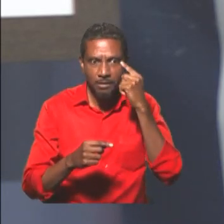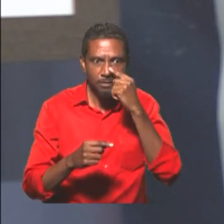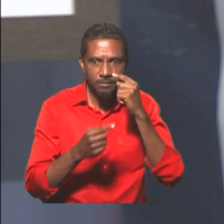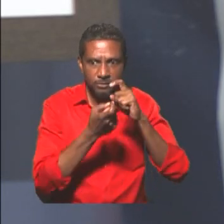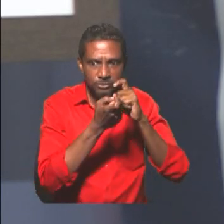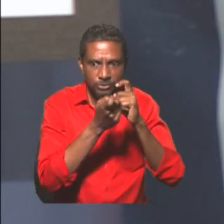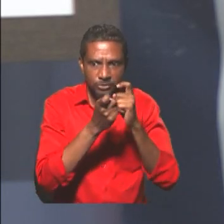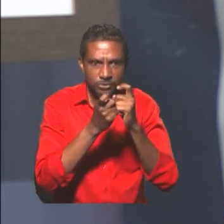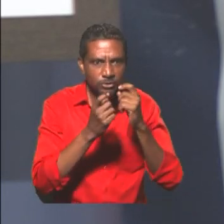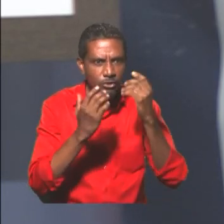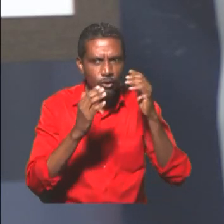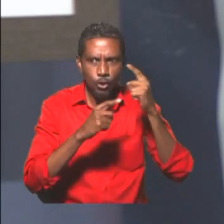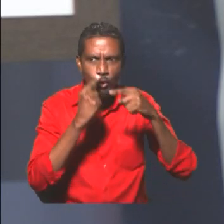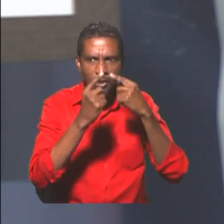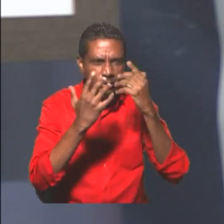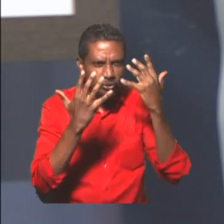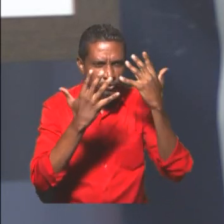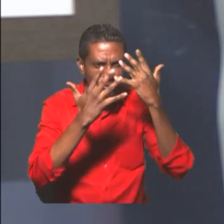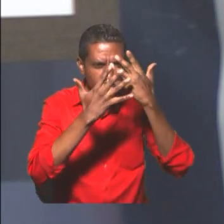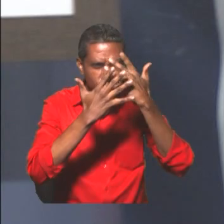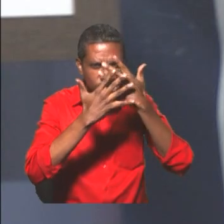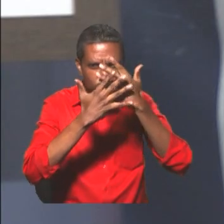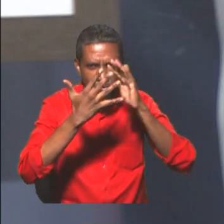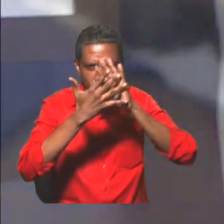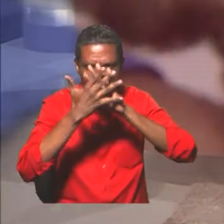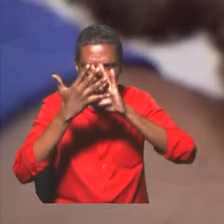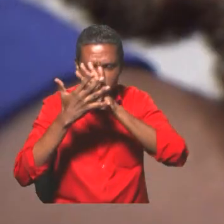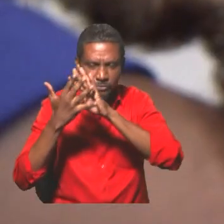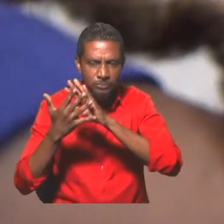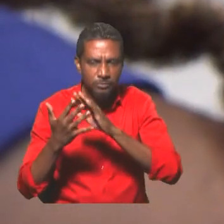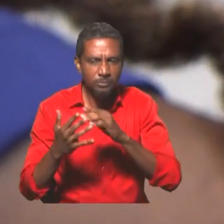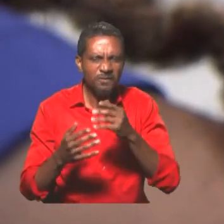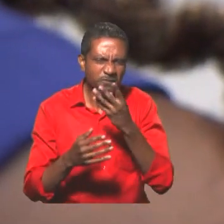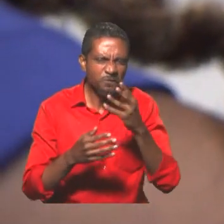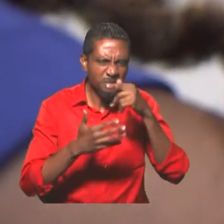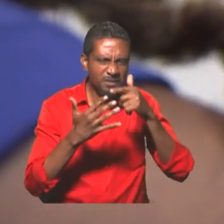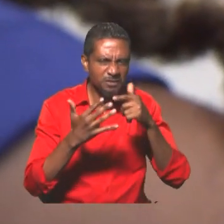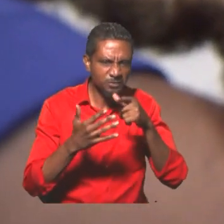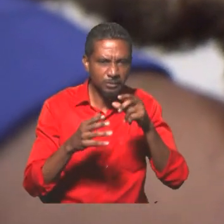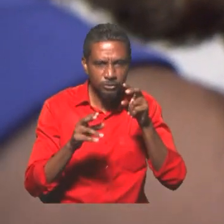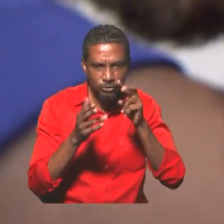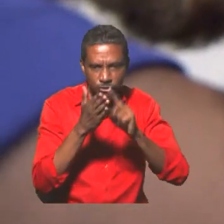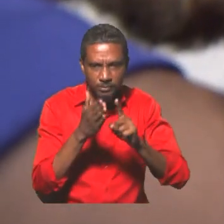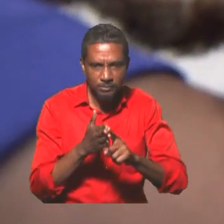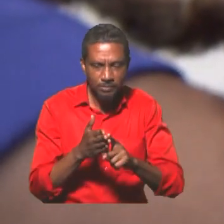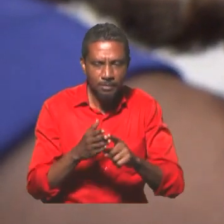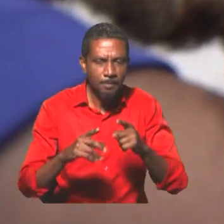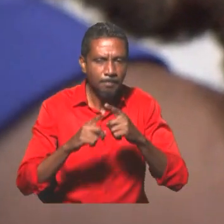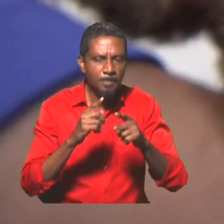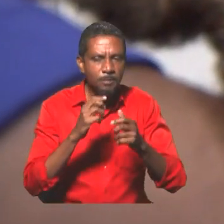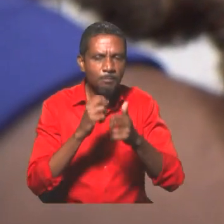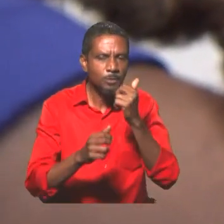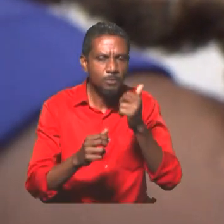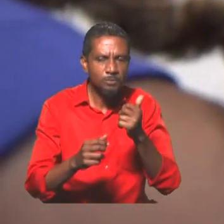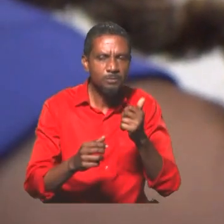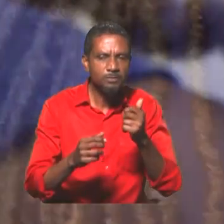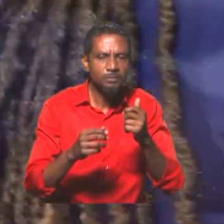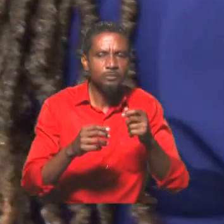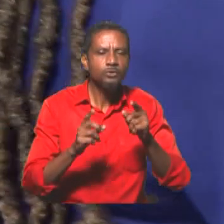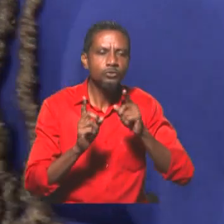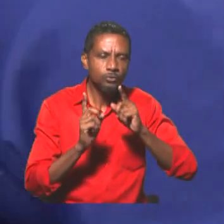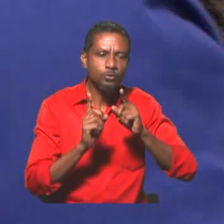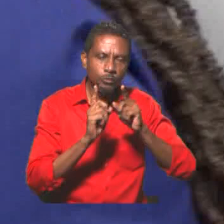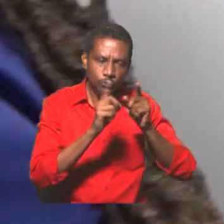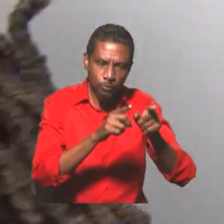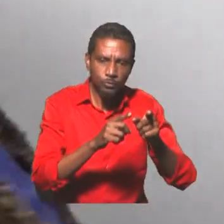of getting hazy and stuff. So there are a few signs and symptoms you could look out for, but for the majority of cases, routine examinations